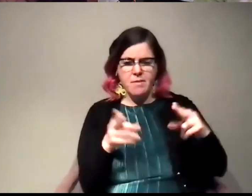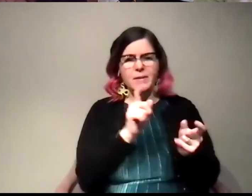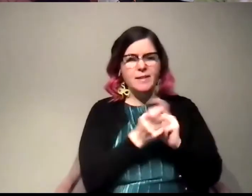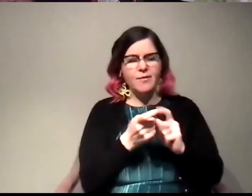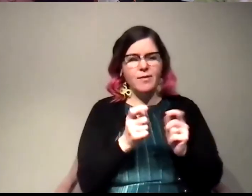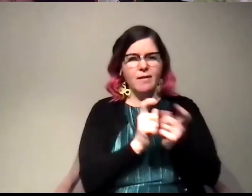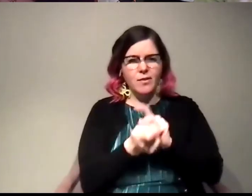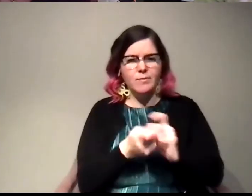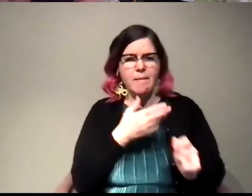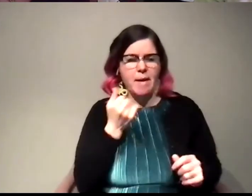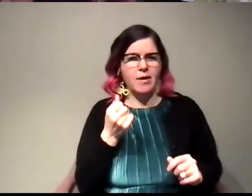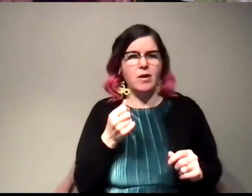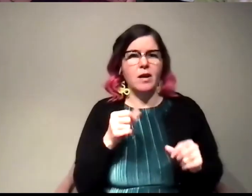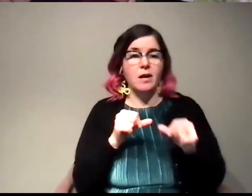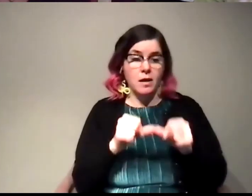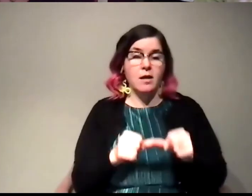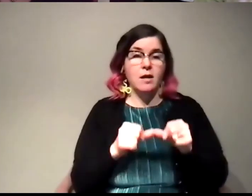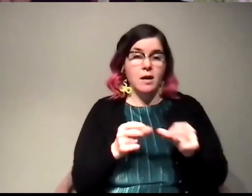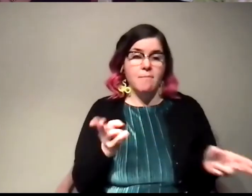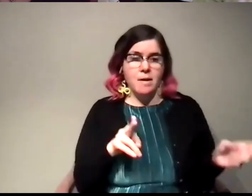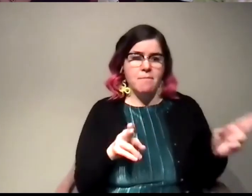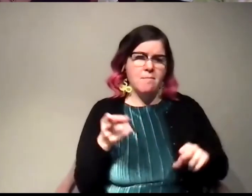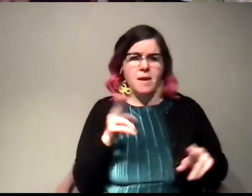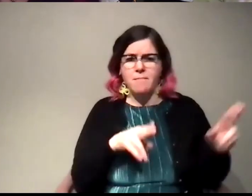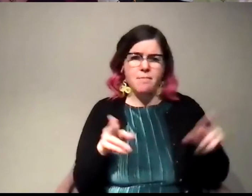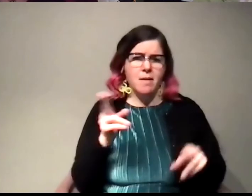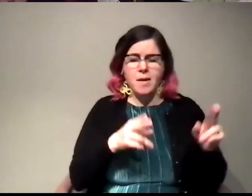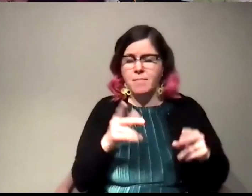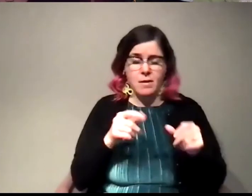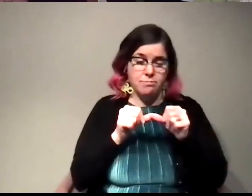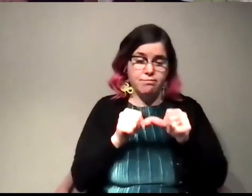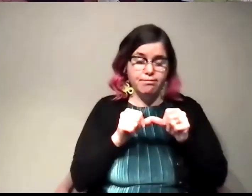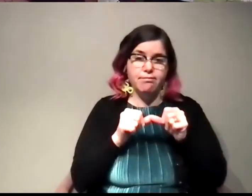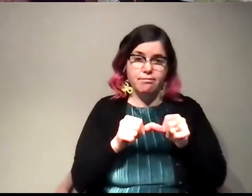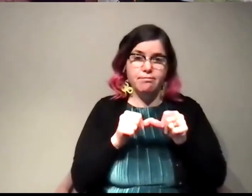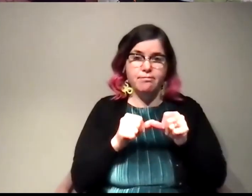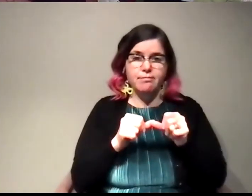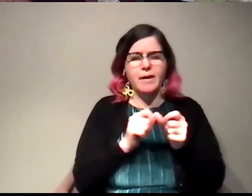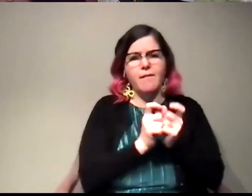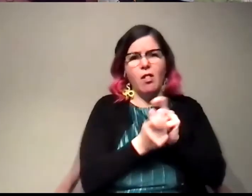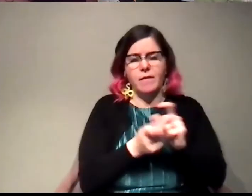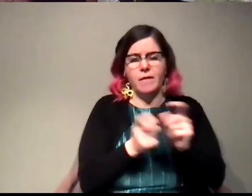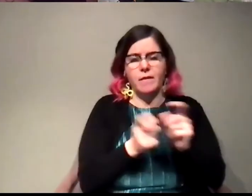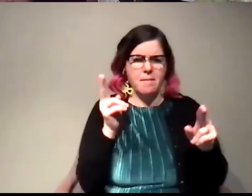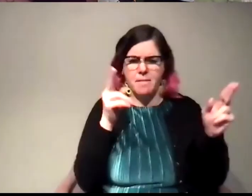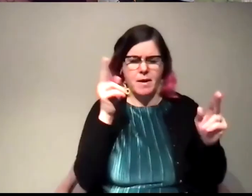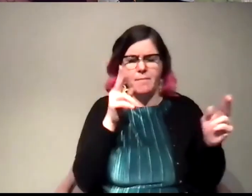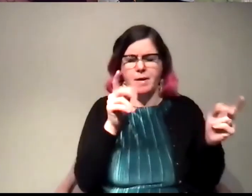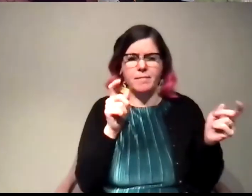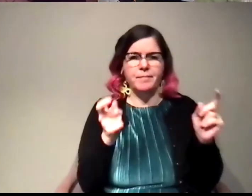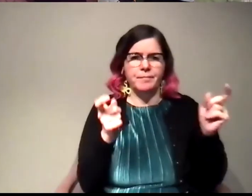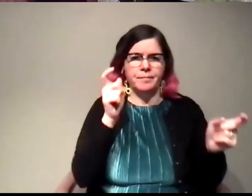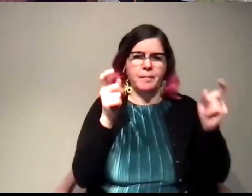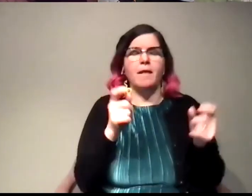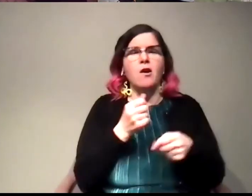parasite. And this goes on and on and on perpetually through time on an evolutionary level and is the cause behind so many of